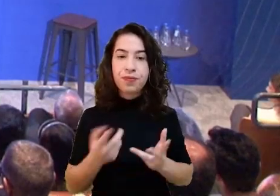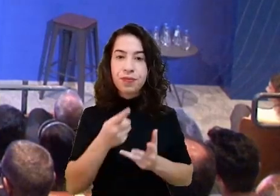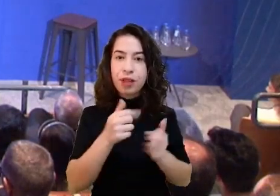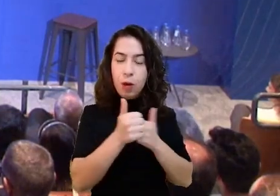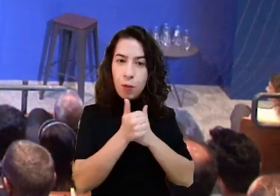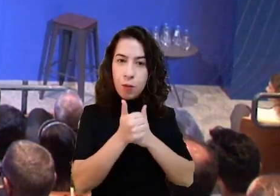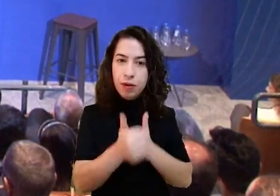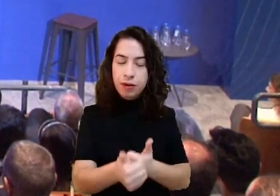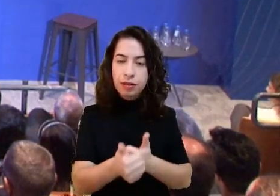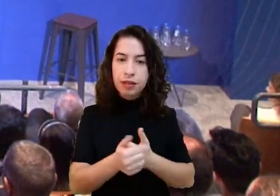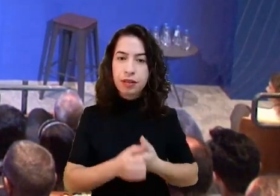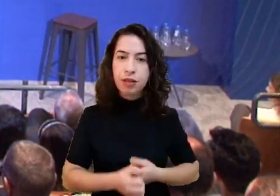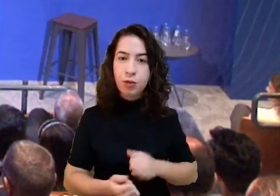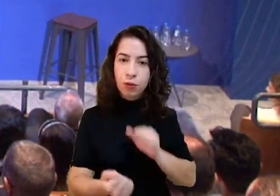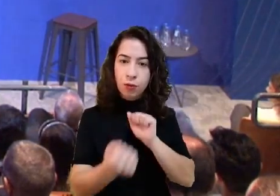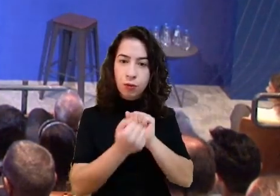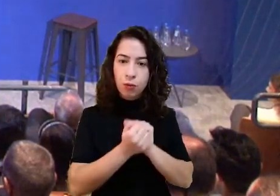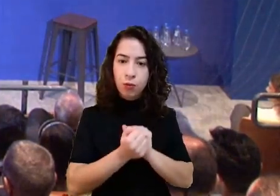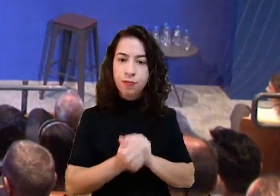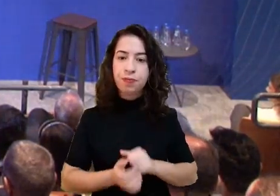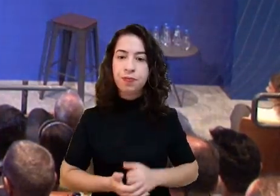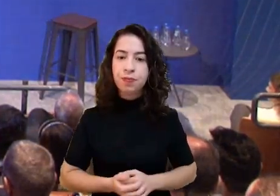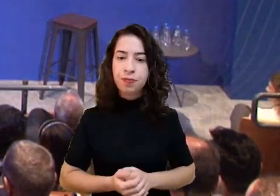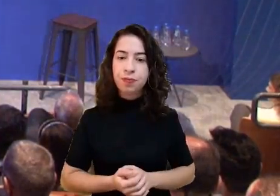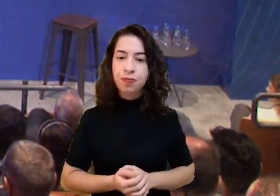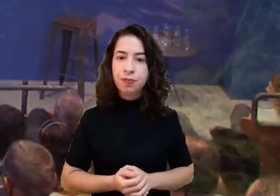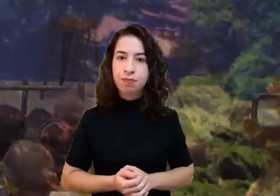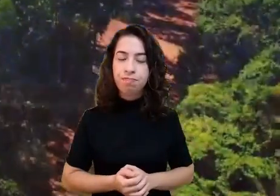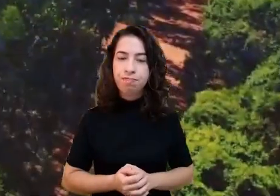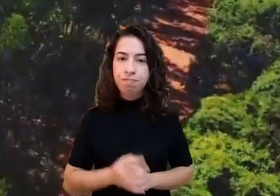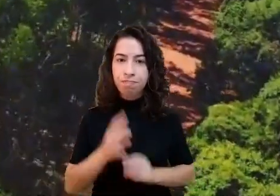would like you to follow with us together.